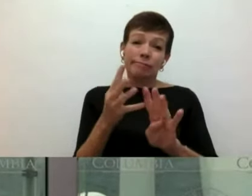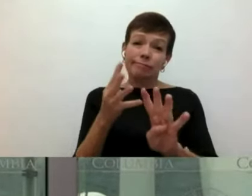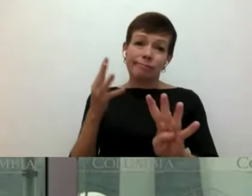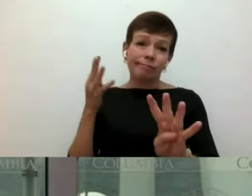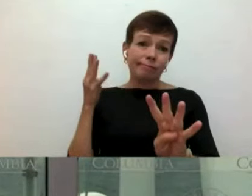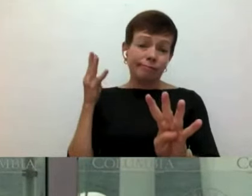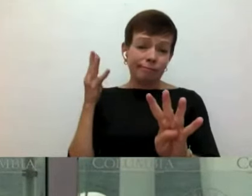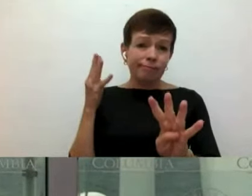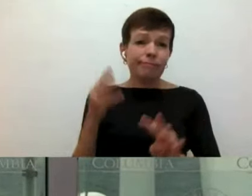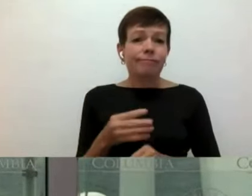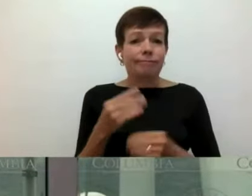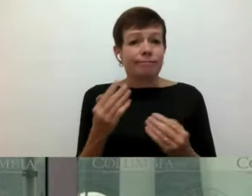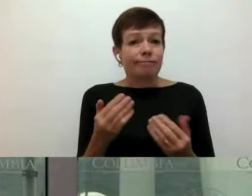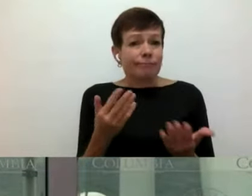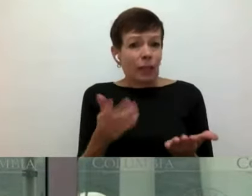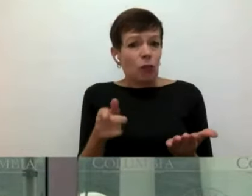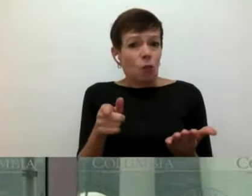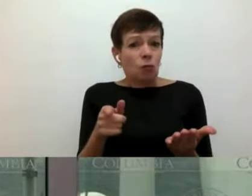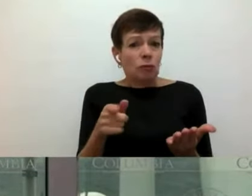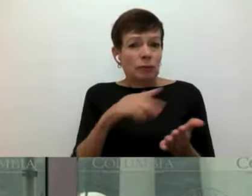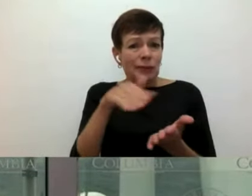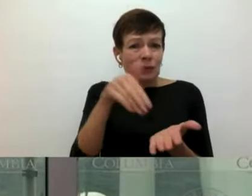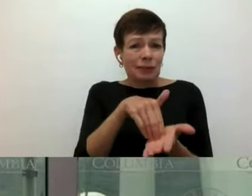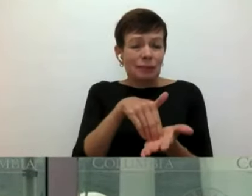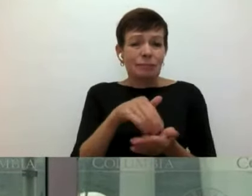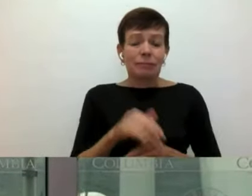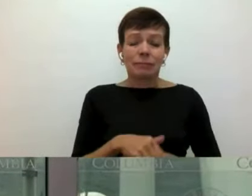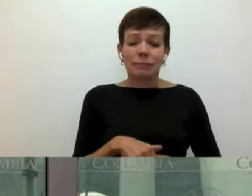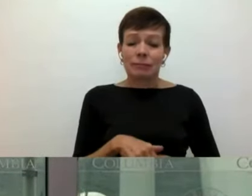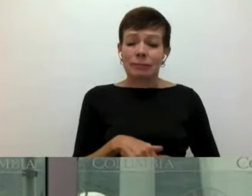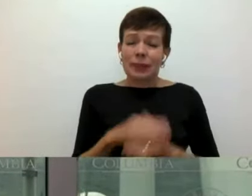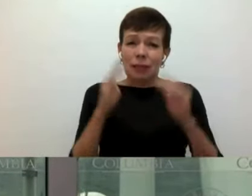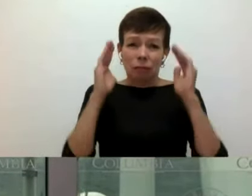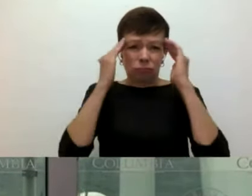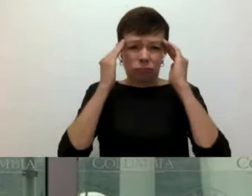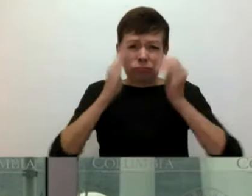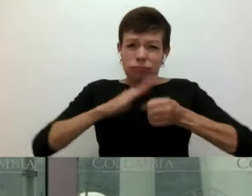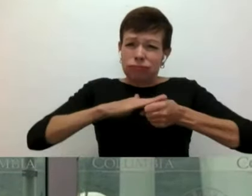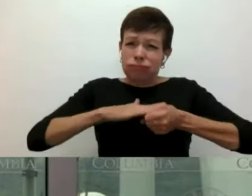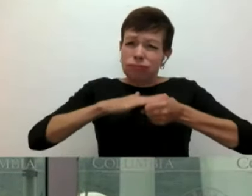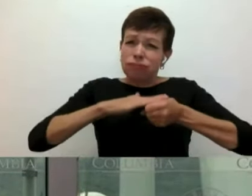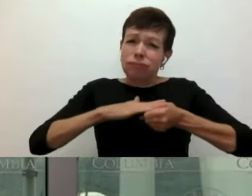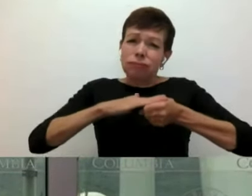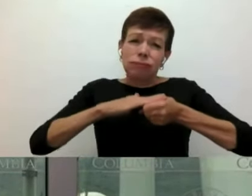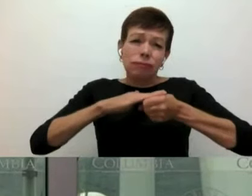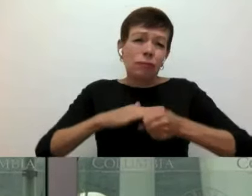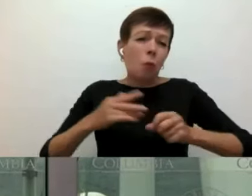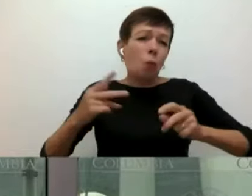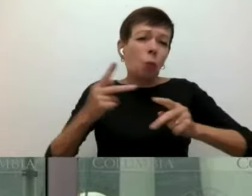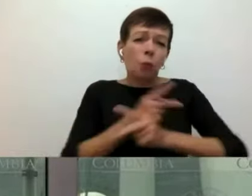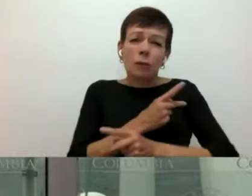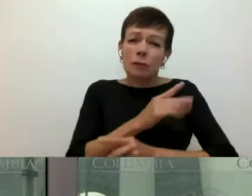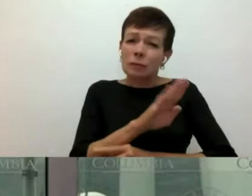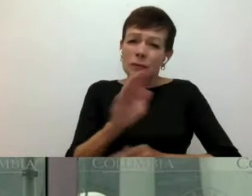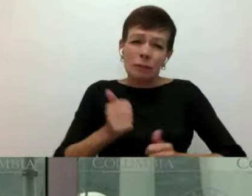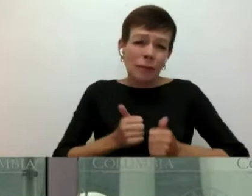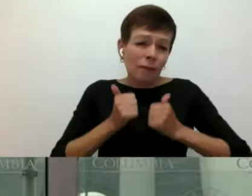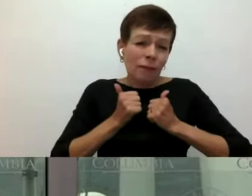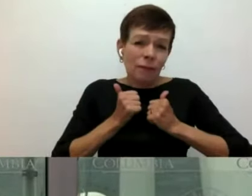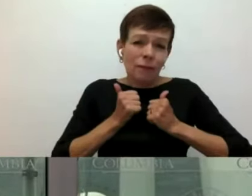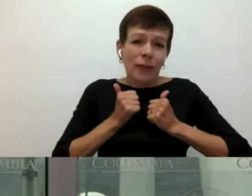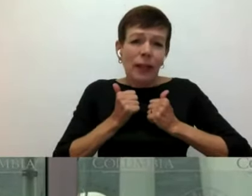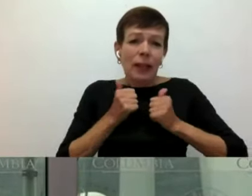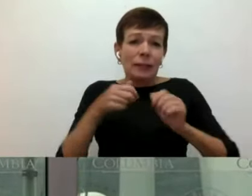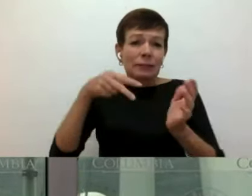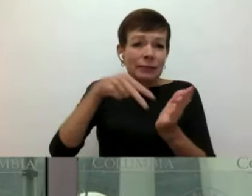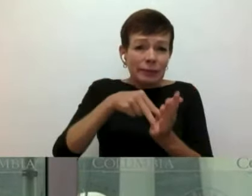some people have had to endure wait times at reception centers. These are some of the most stressful moments of a